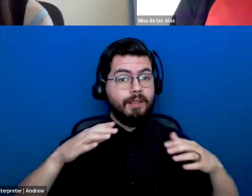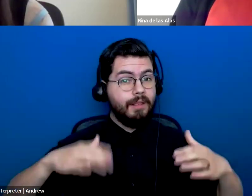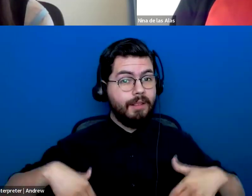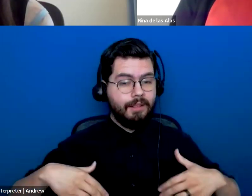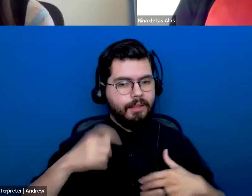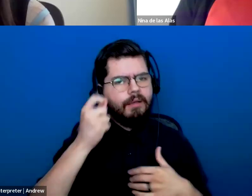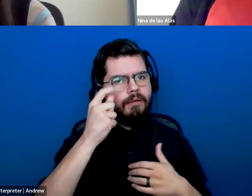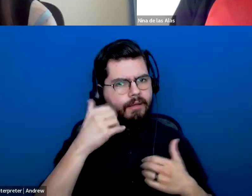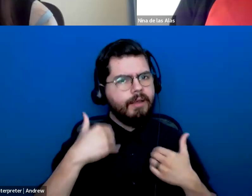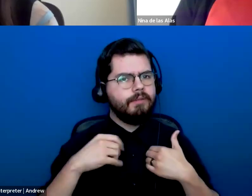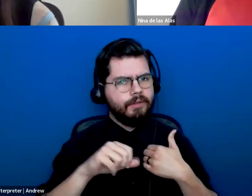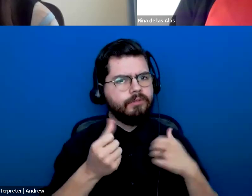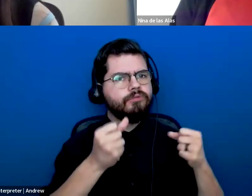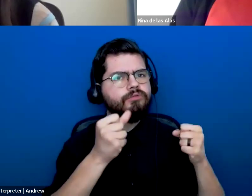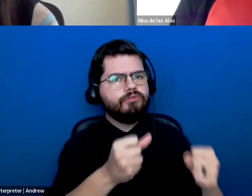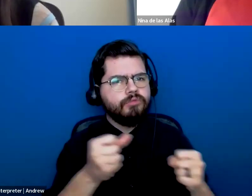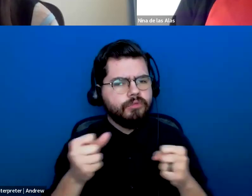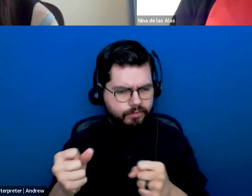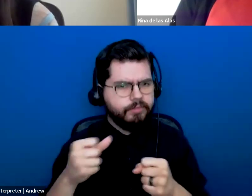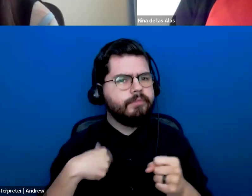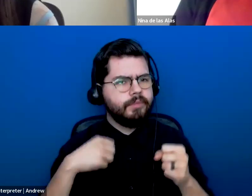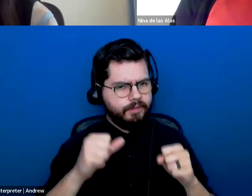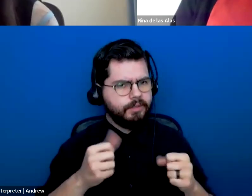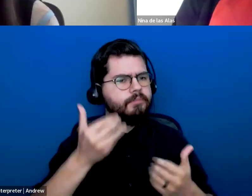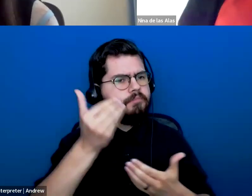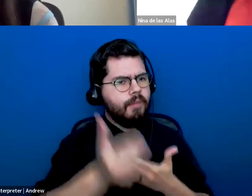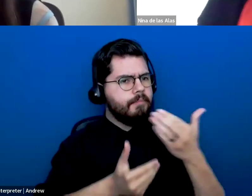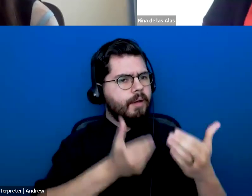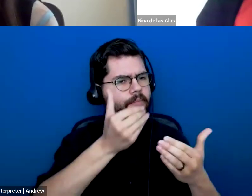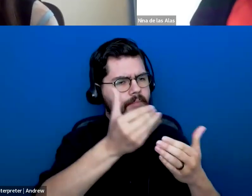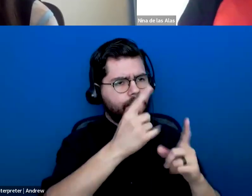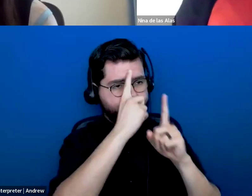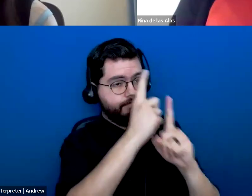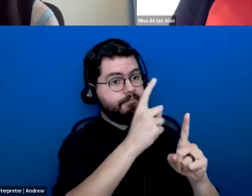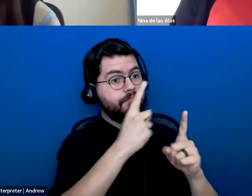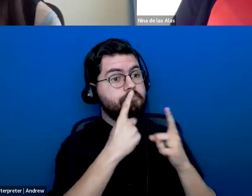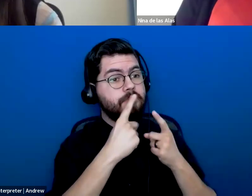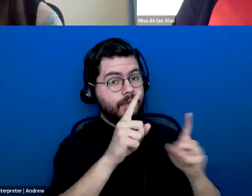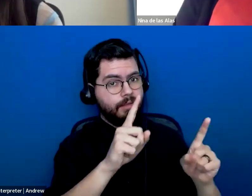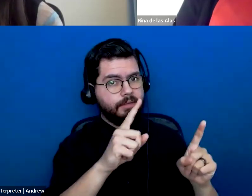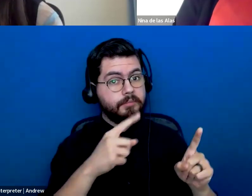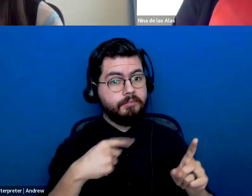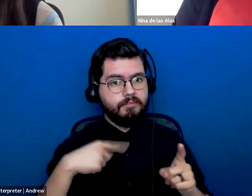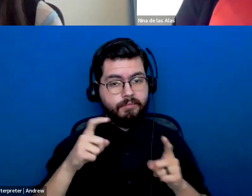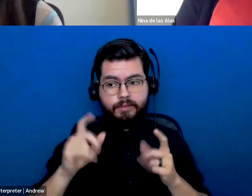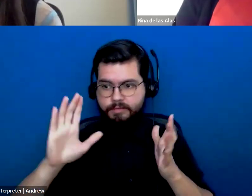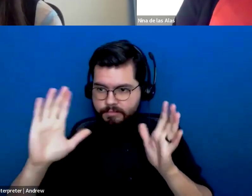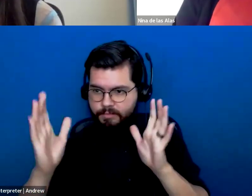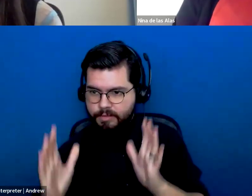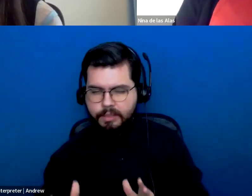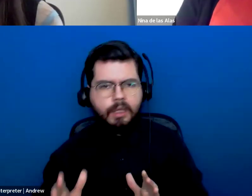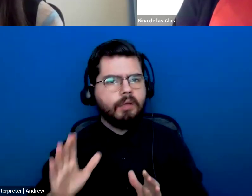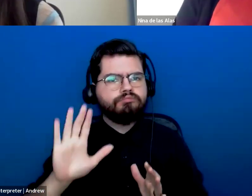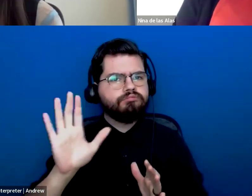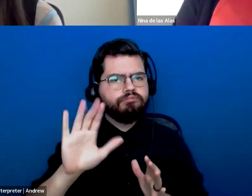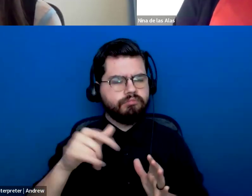compare myself to some arbitrary checkpoint. I just need to keep trying." Thanks for sharing that, Susan. And then Andrea